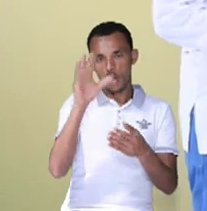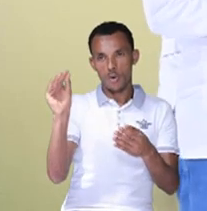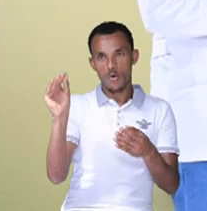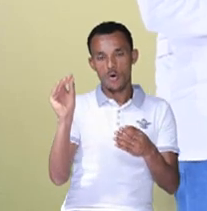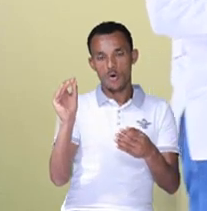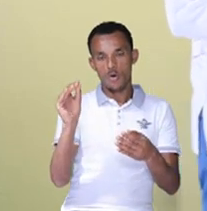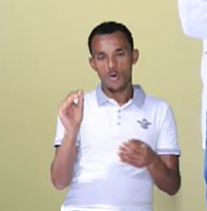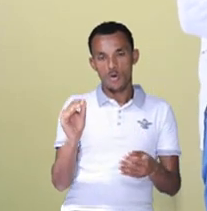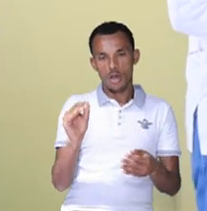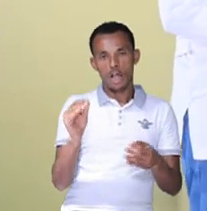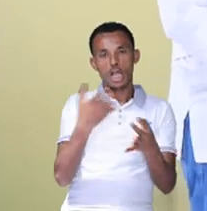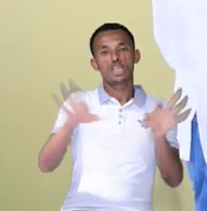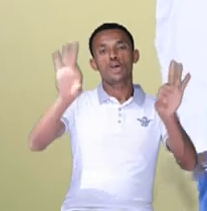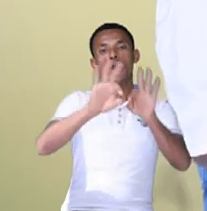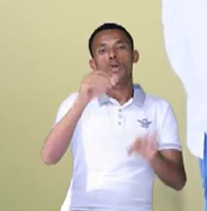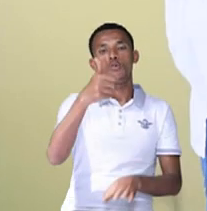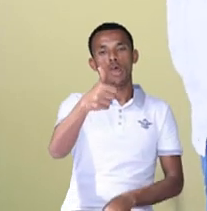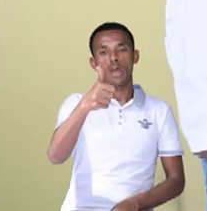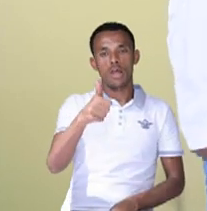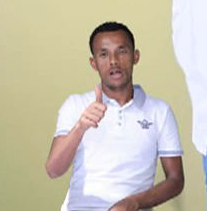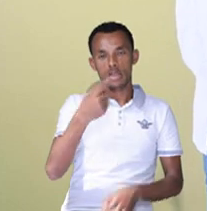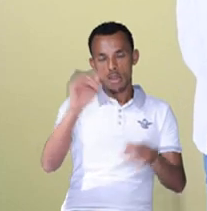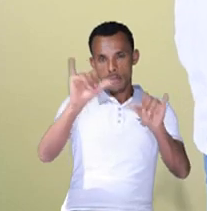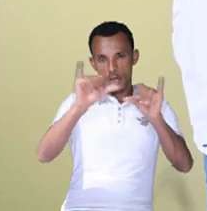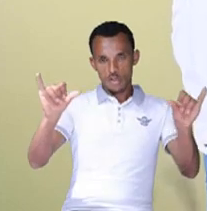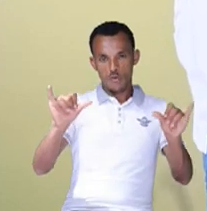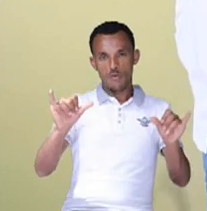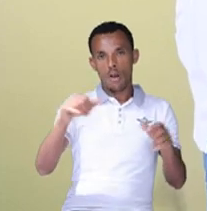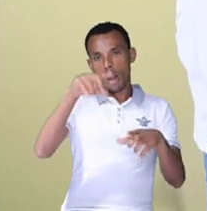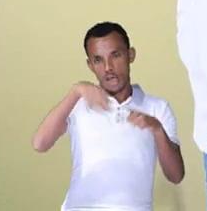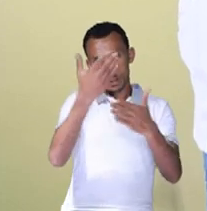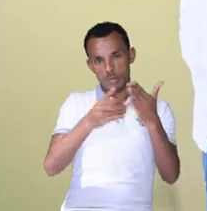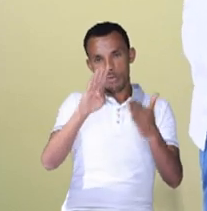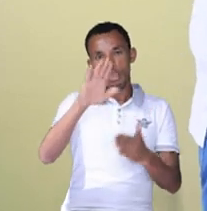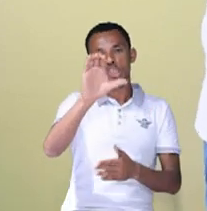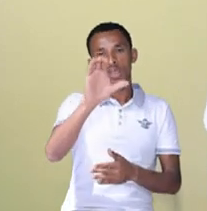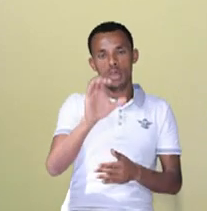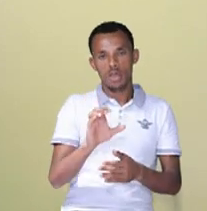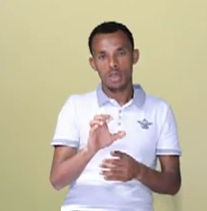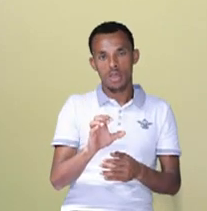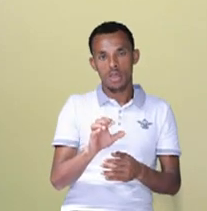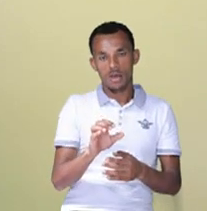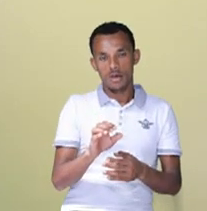on the required of A, the measure of the line segment of BC,